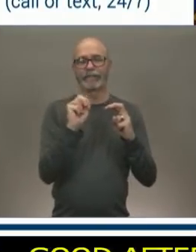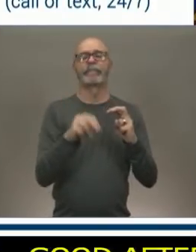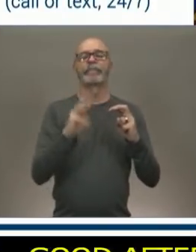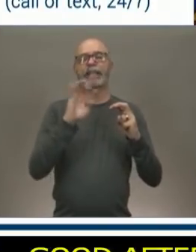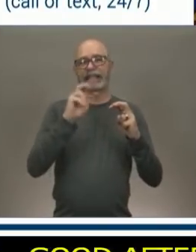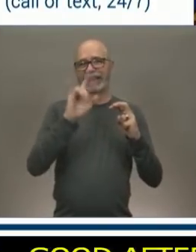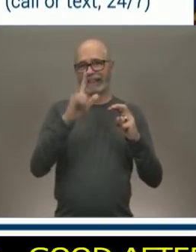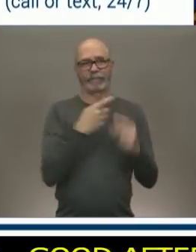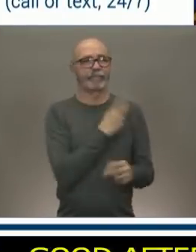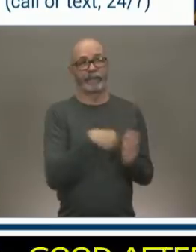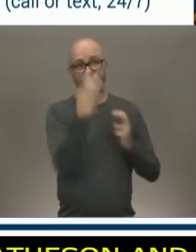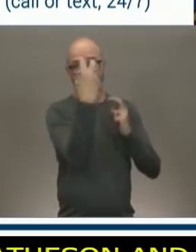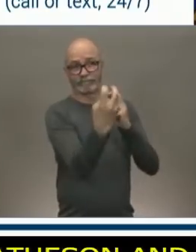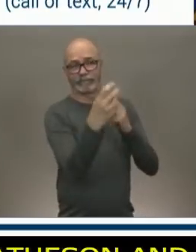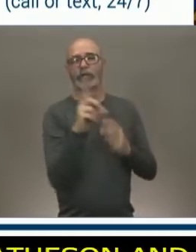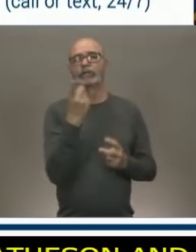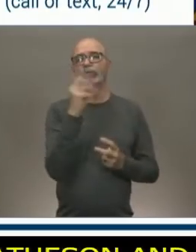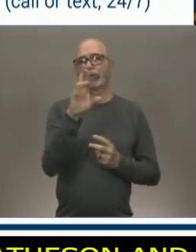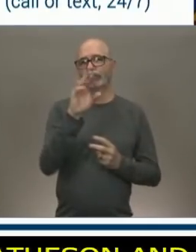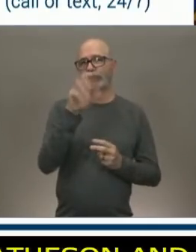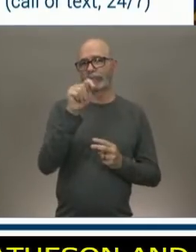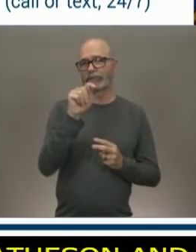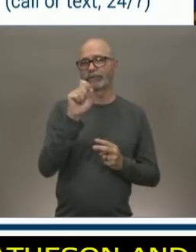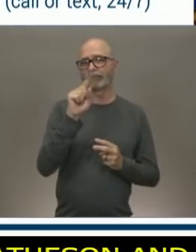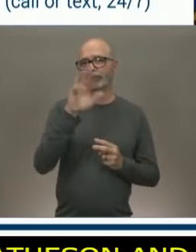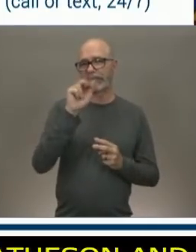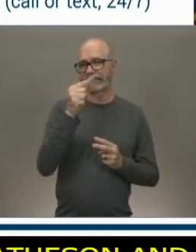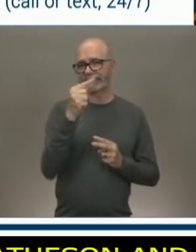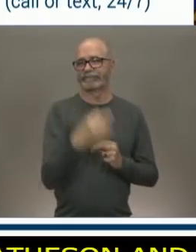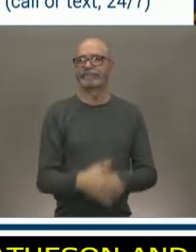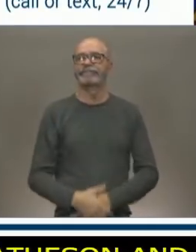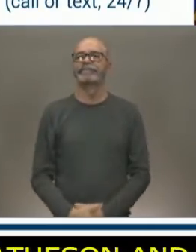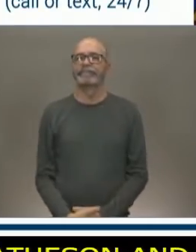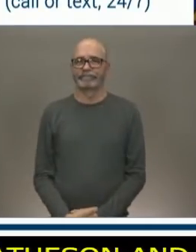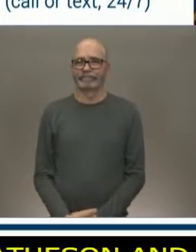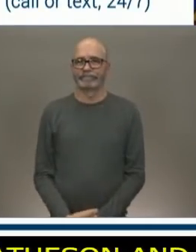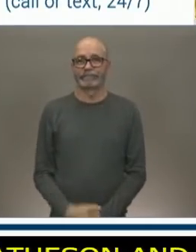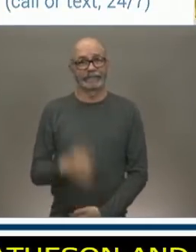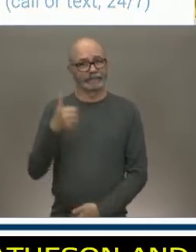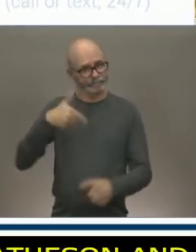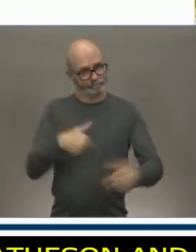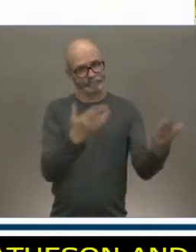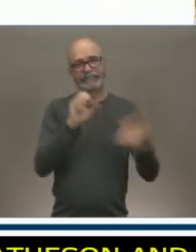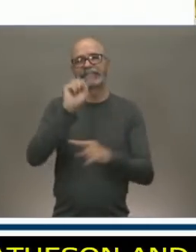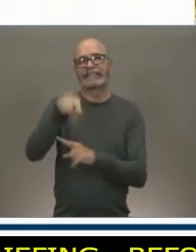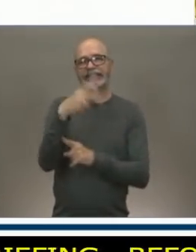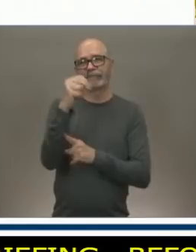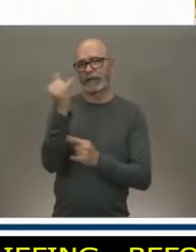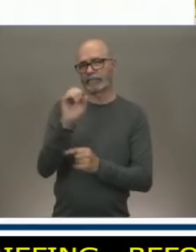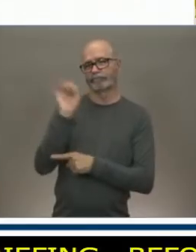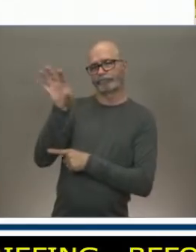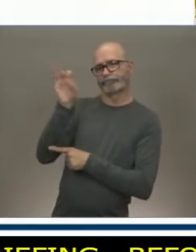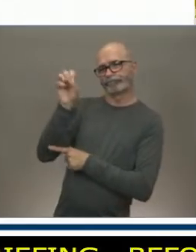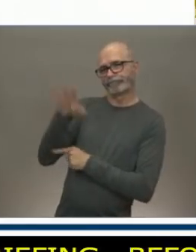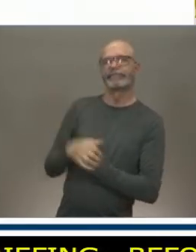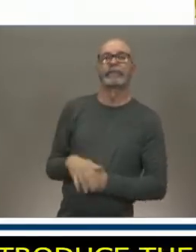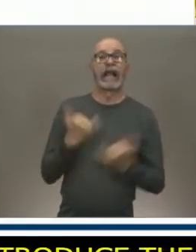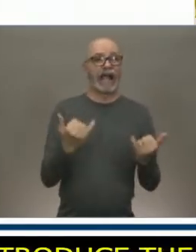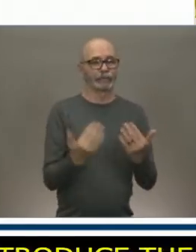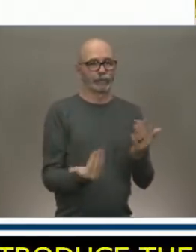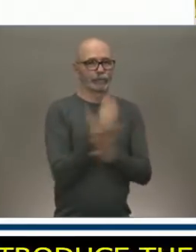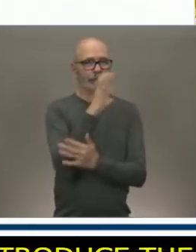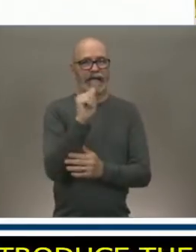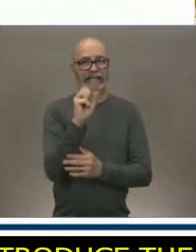Stephen McNeil, and Nova Scotia's Chief Medical Officer of Health, Dr. Robert Strang. Go ahead, Premier. Thank you, Christy. Today, we are announcing one new case of